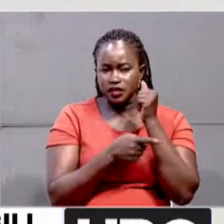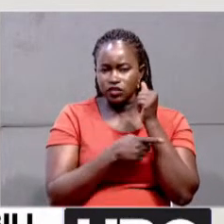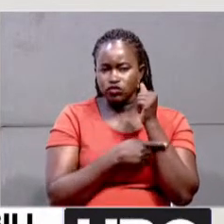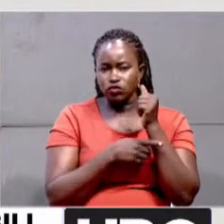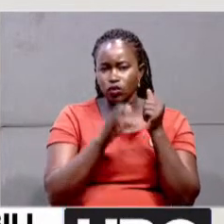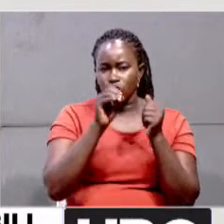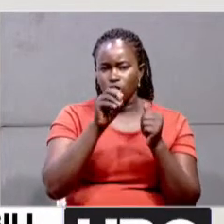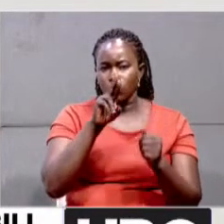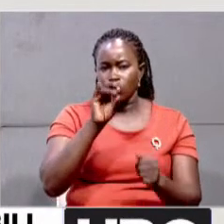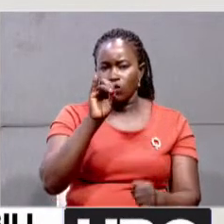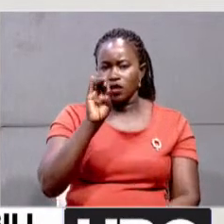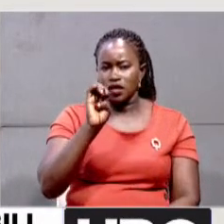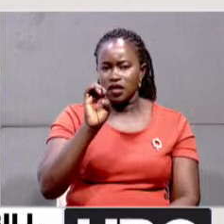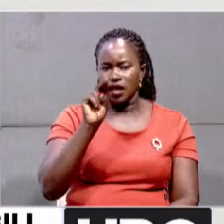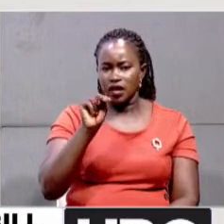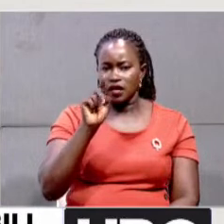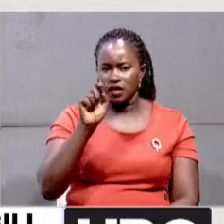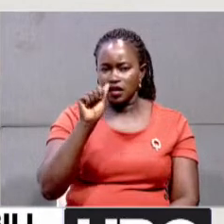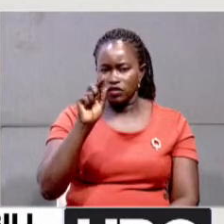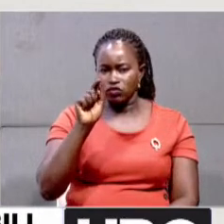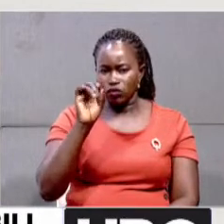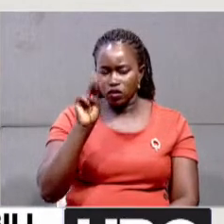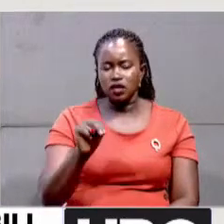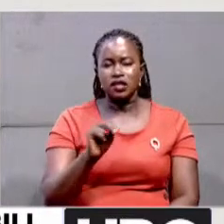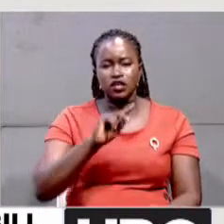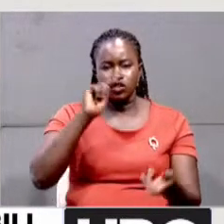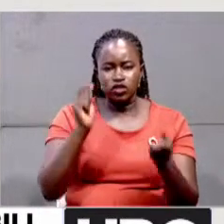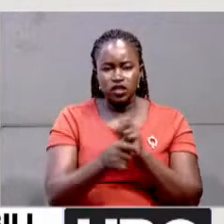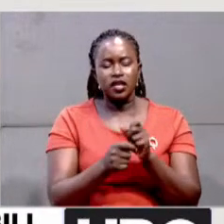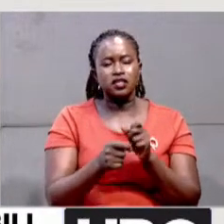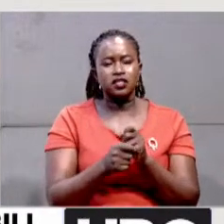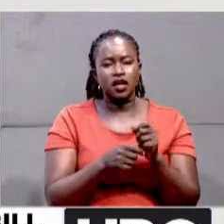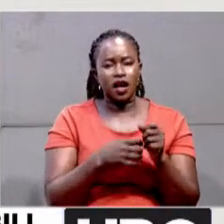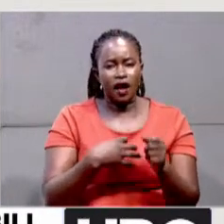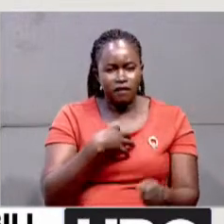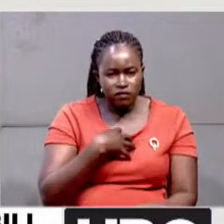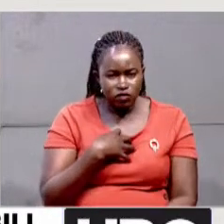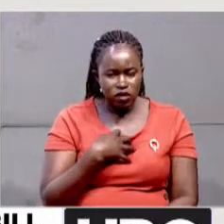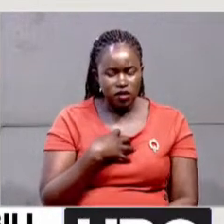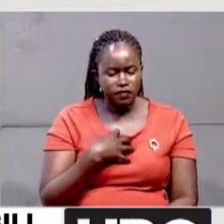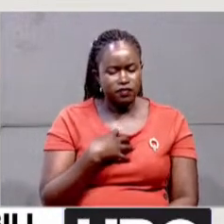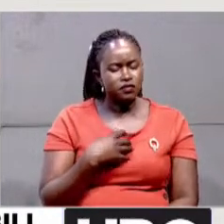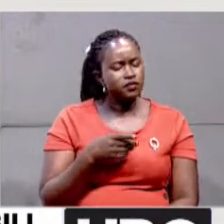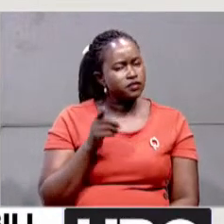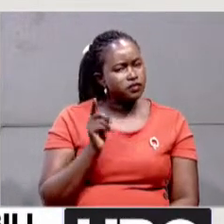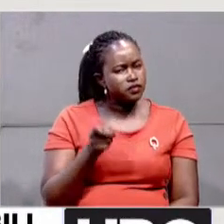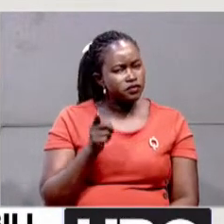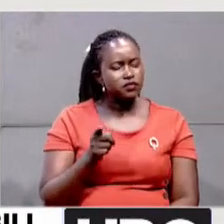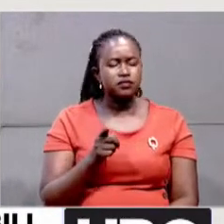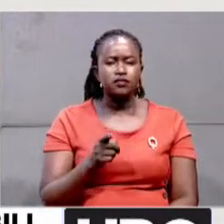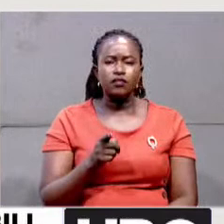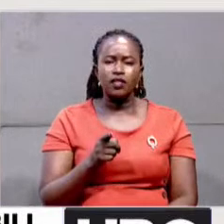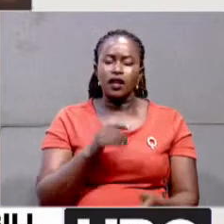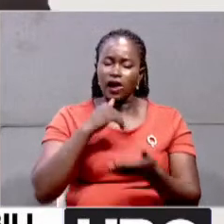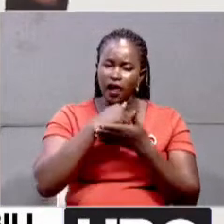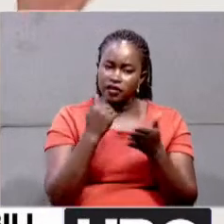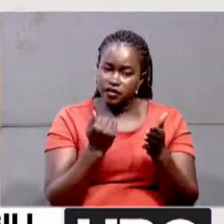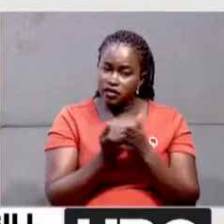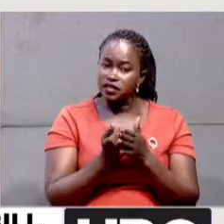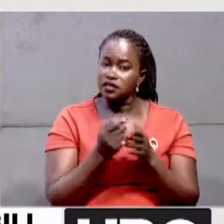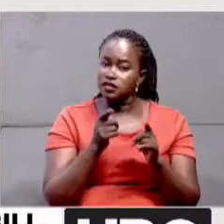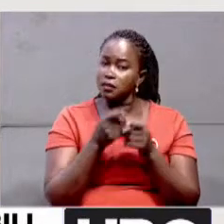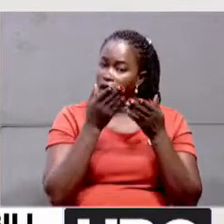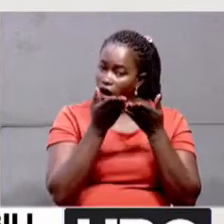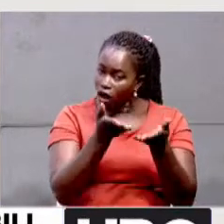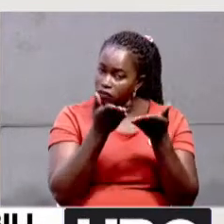Orientation Change Effort. It is an agency, it's already existing in their